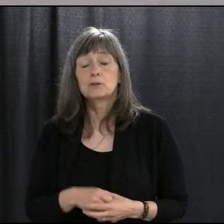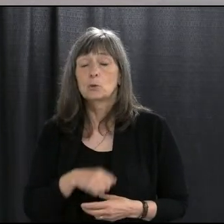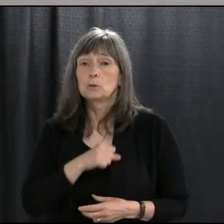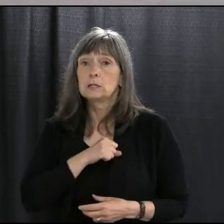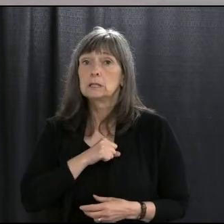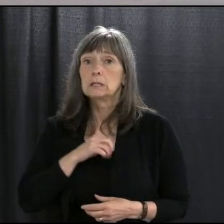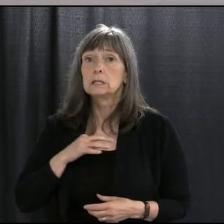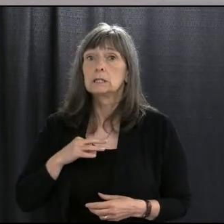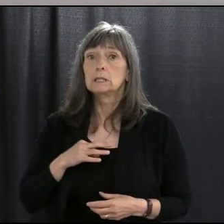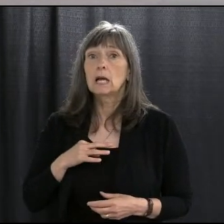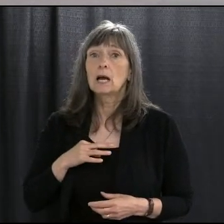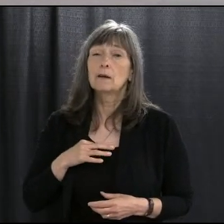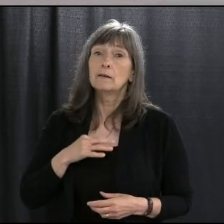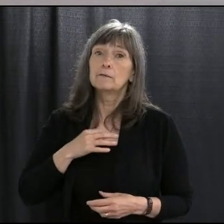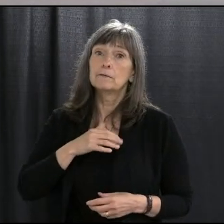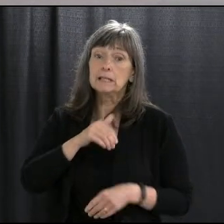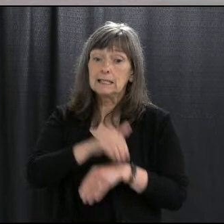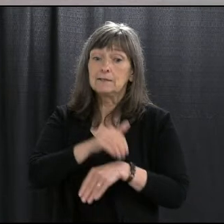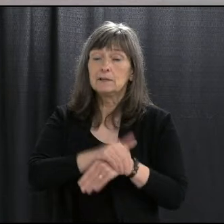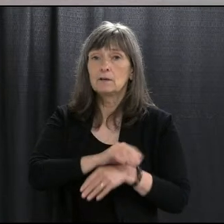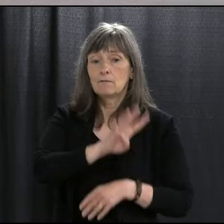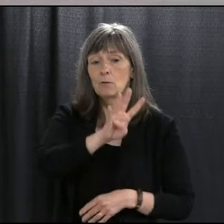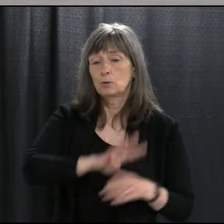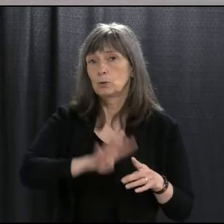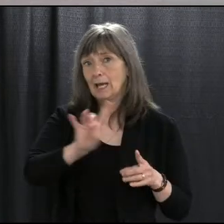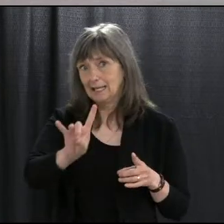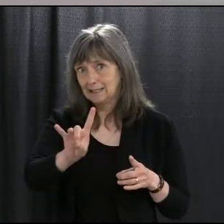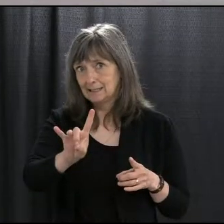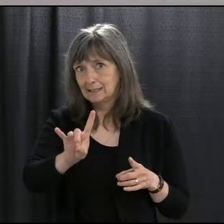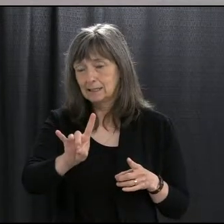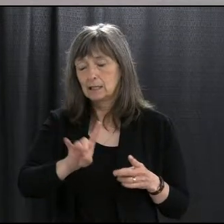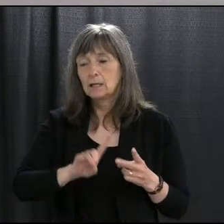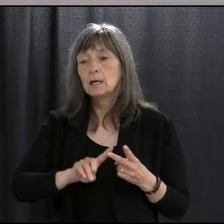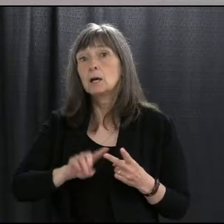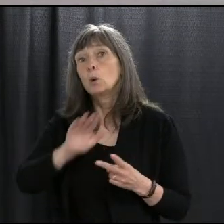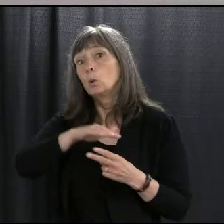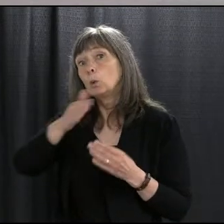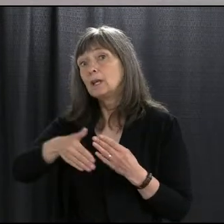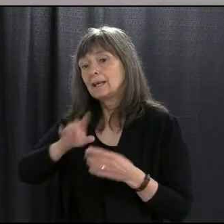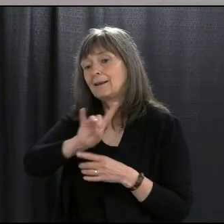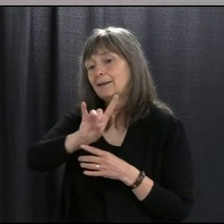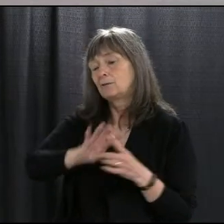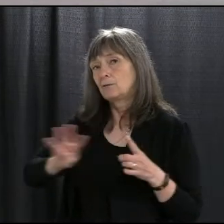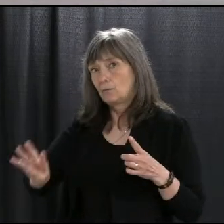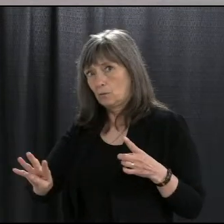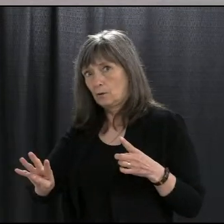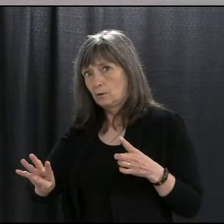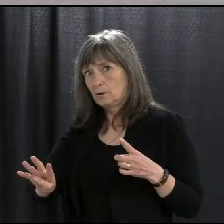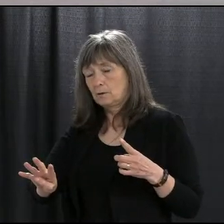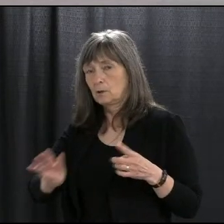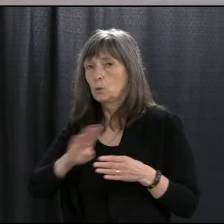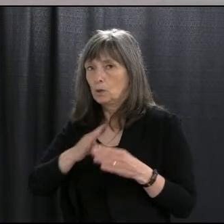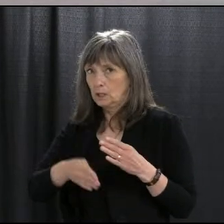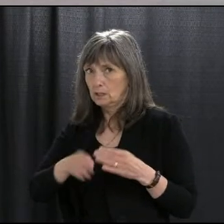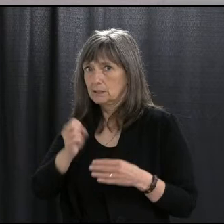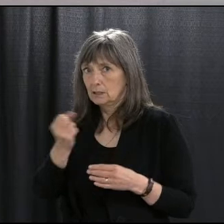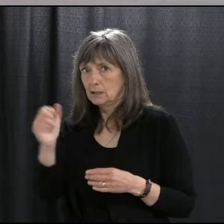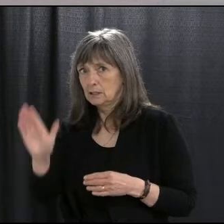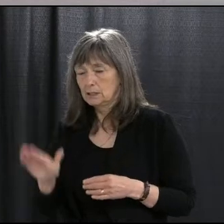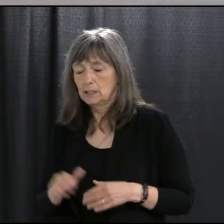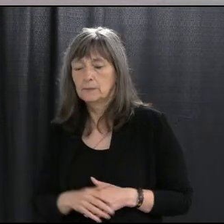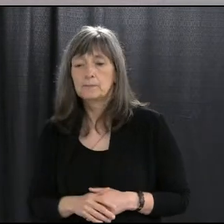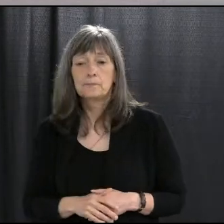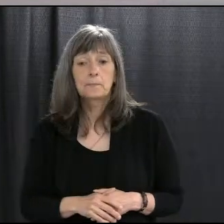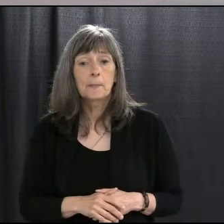from 4 p.m. to 8 p.m. in the evenings and 8 a.m. to 4 p.m. on weekends. But as we continue